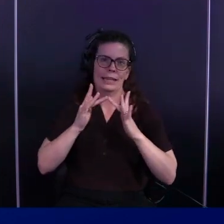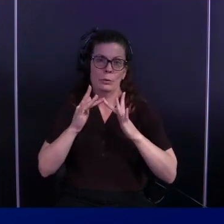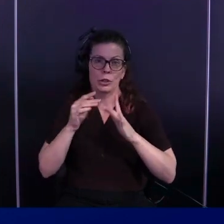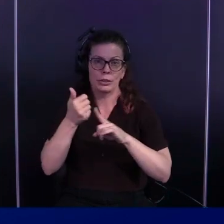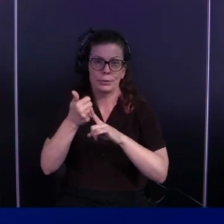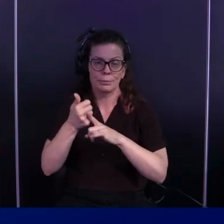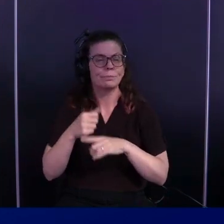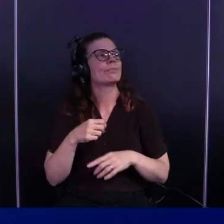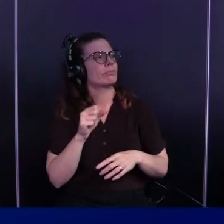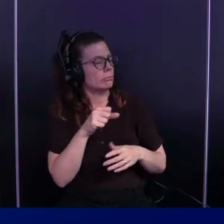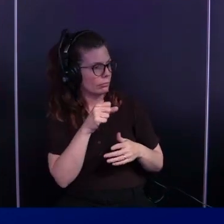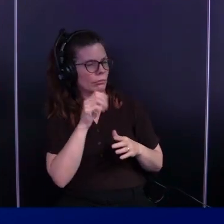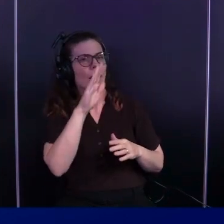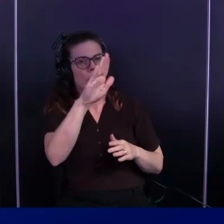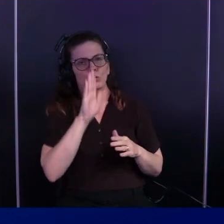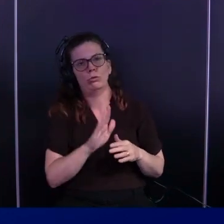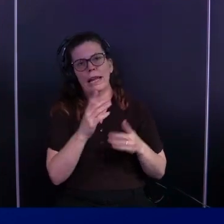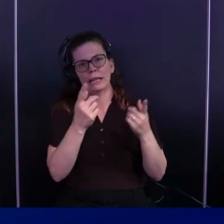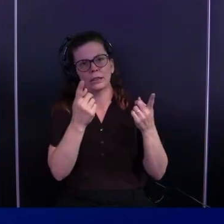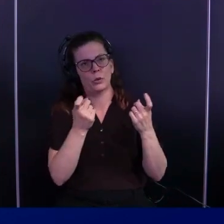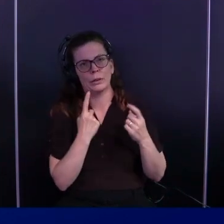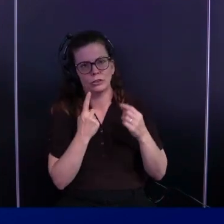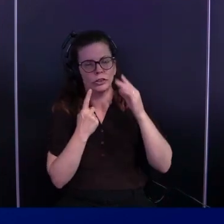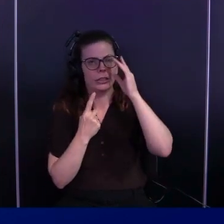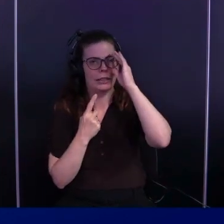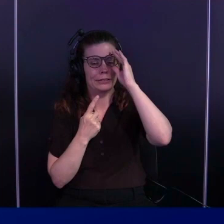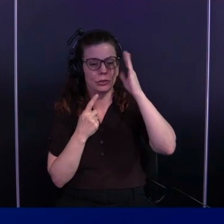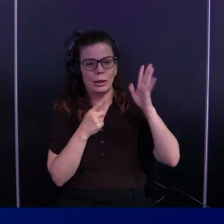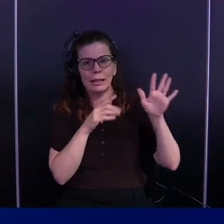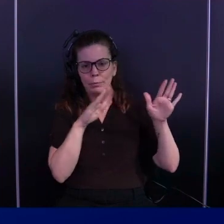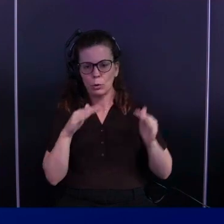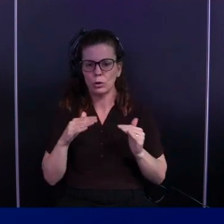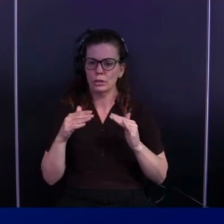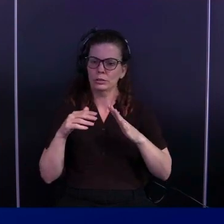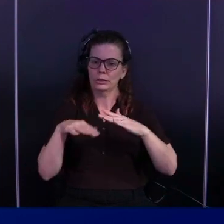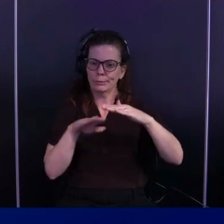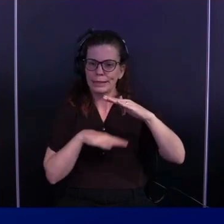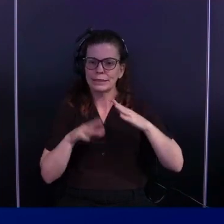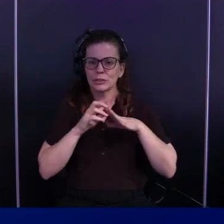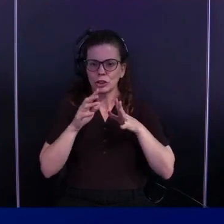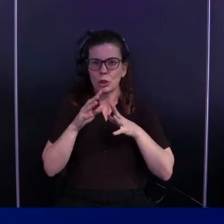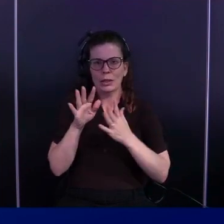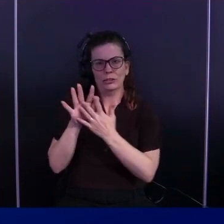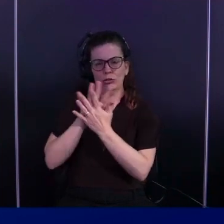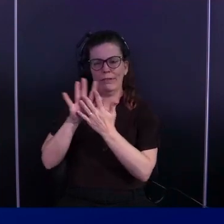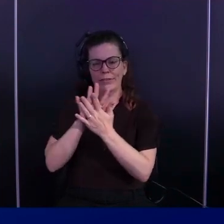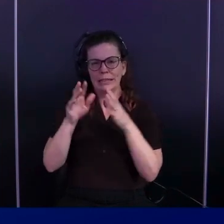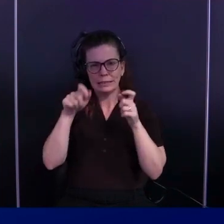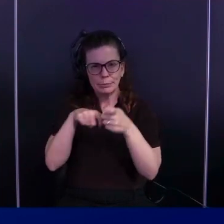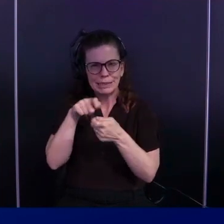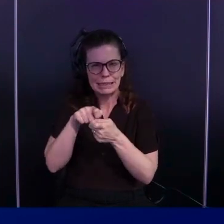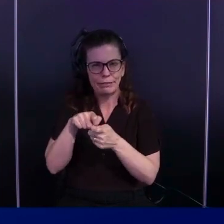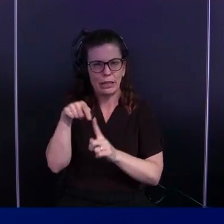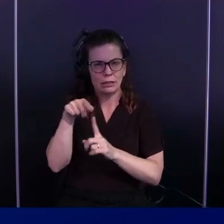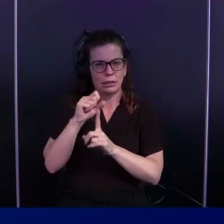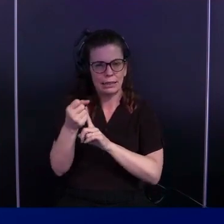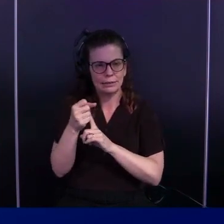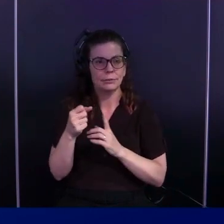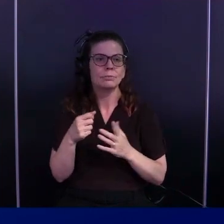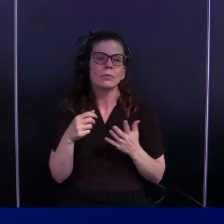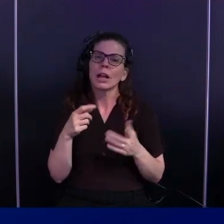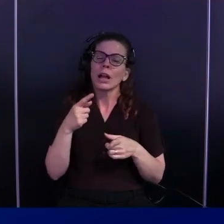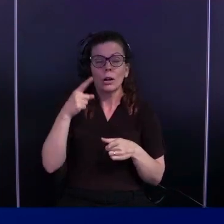I think that's a great question, and kind of bringing these things a little bit down to earth into the practical and the specific use case. So,